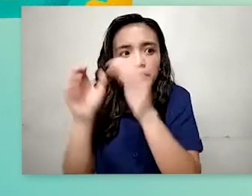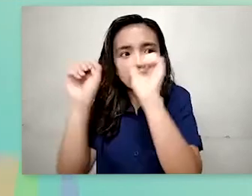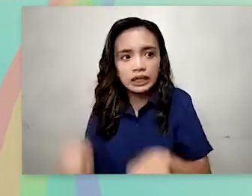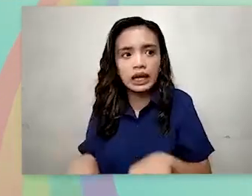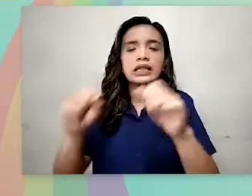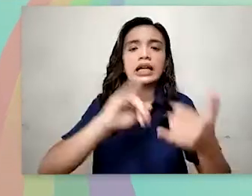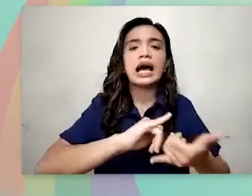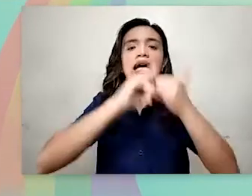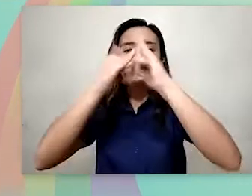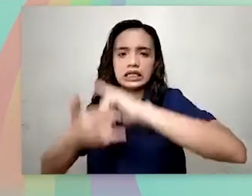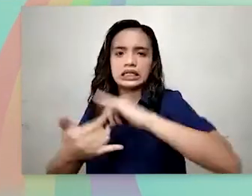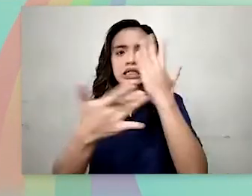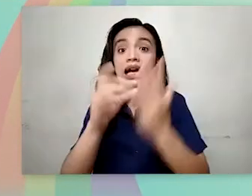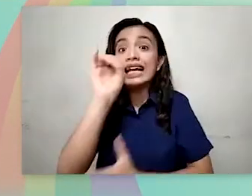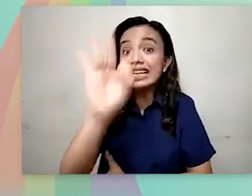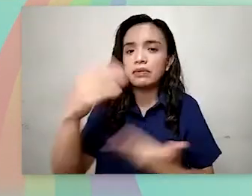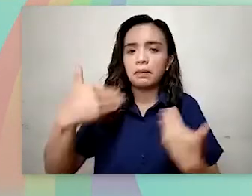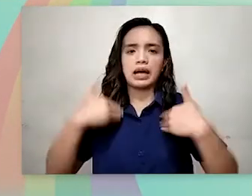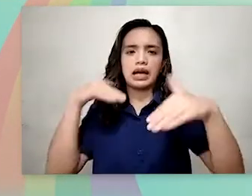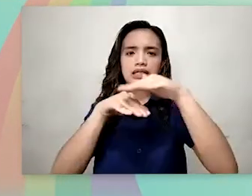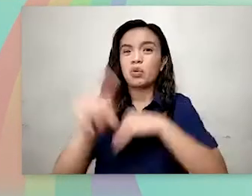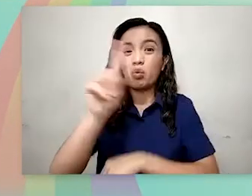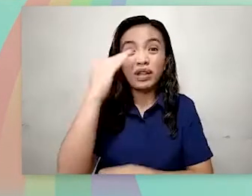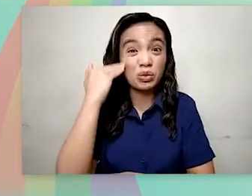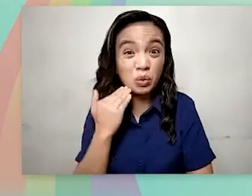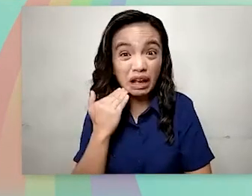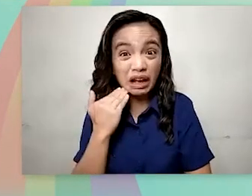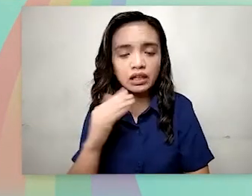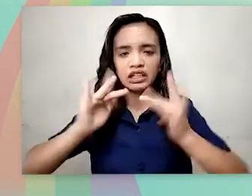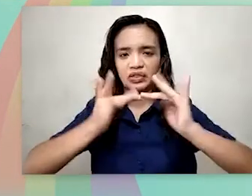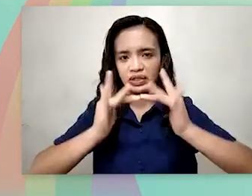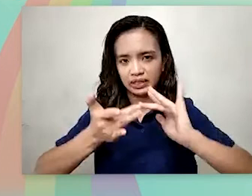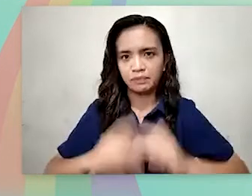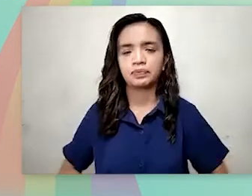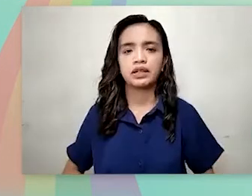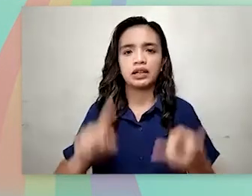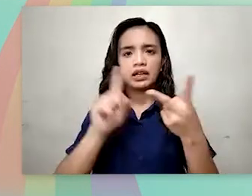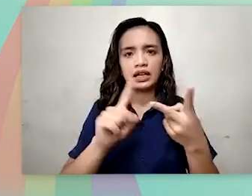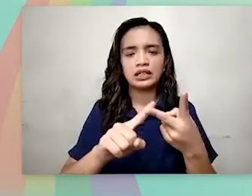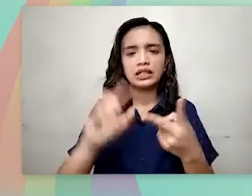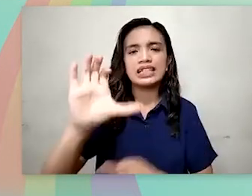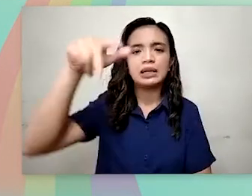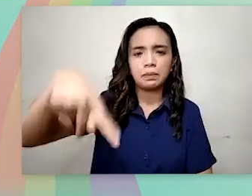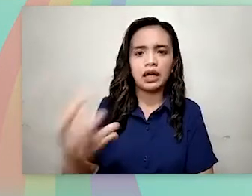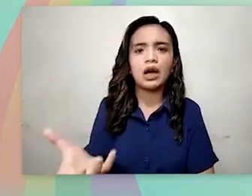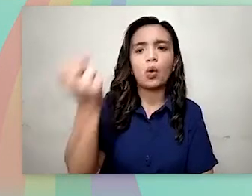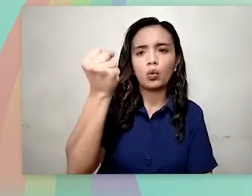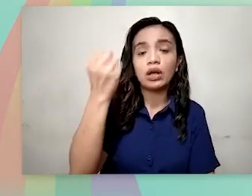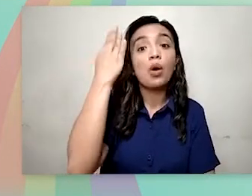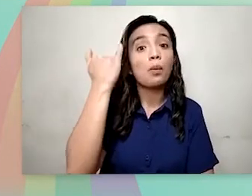actually adopt the technology if they have access to it. But the gap here is, of course, internet connectivity